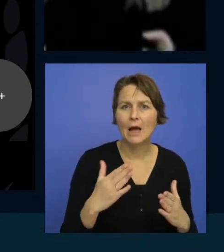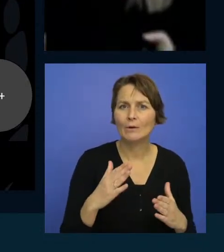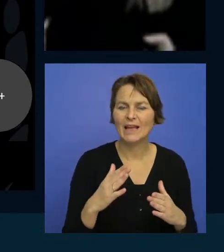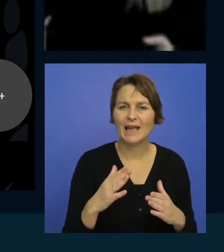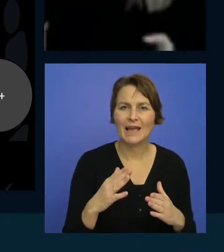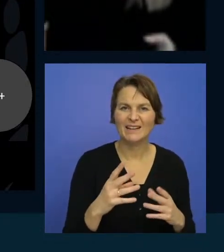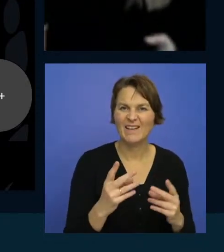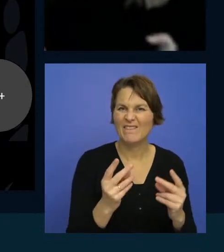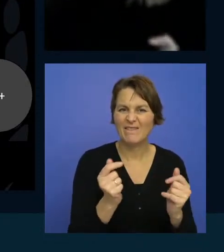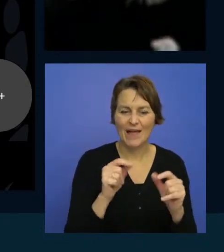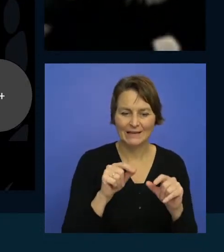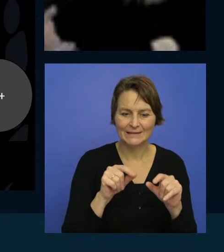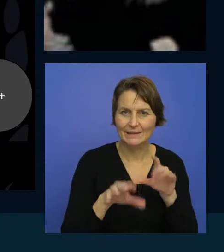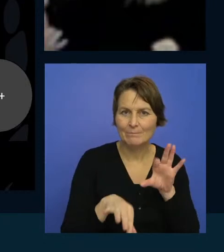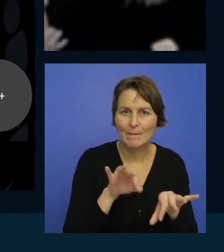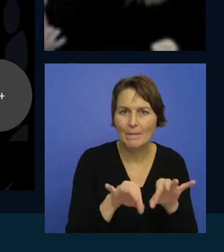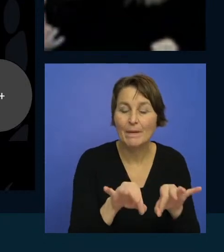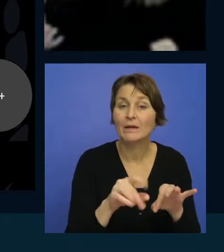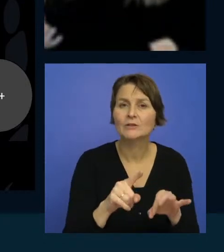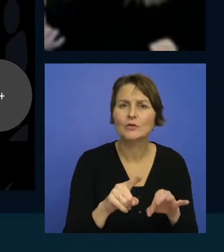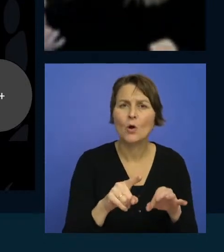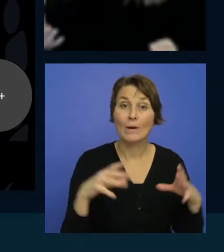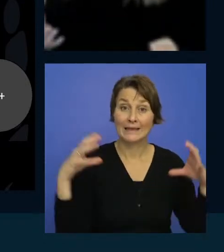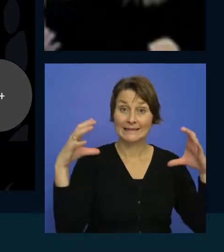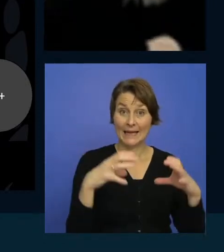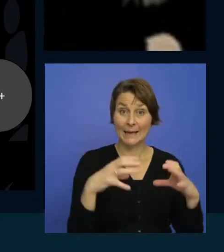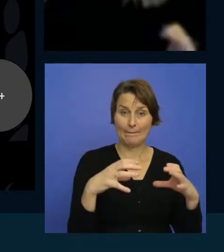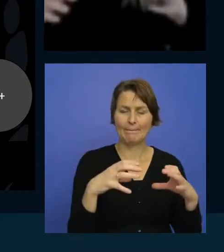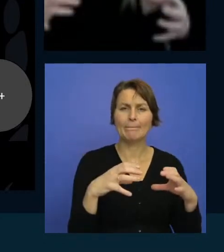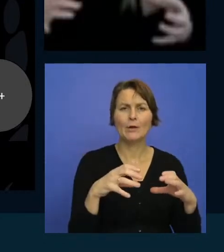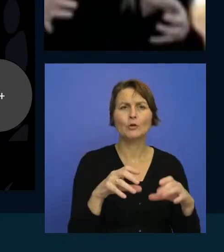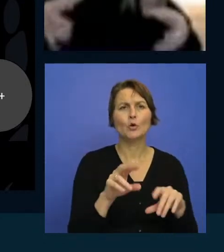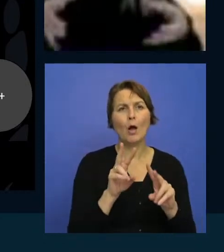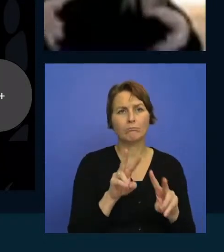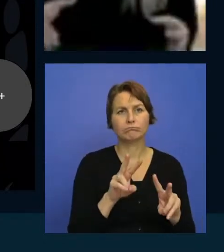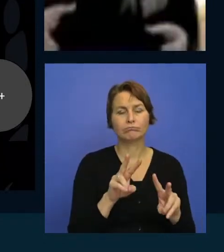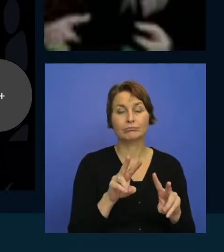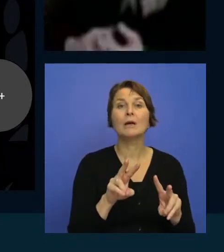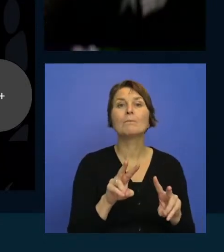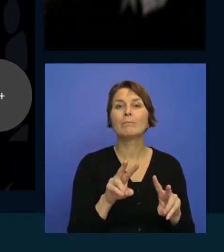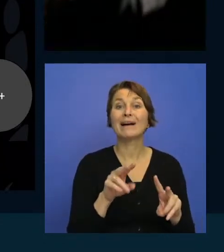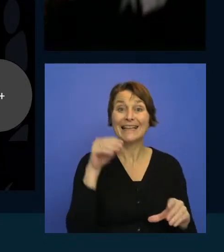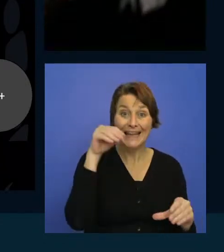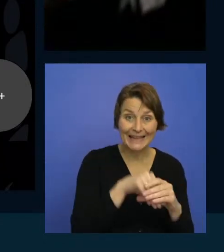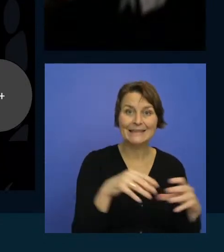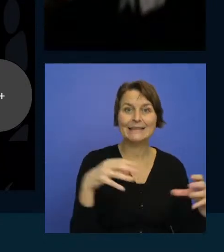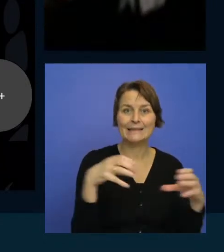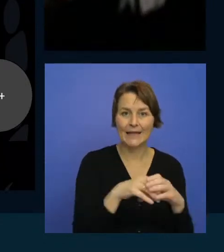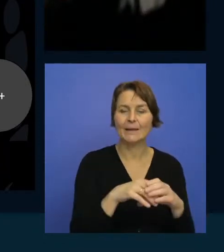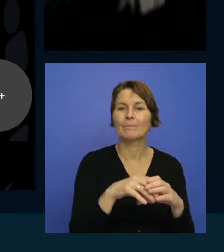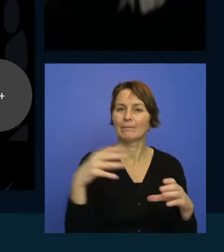to leave Teams to get the insights you're looking for. You can get them from within Teams.